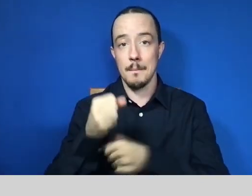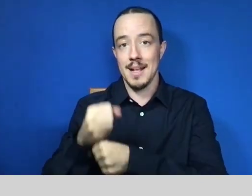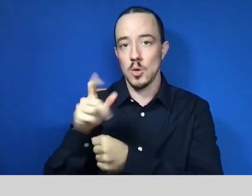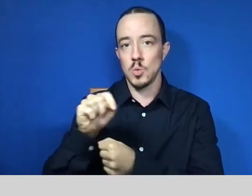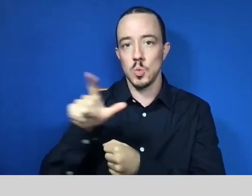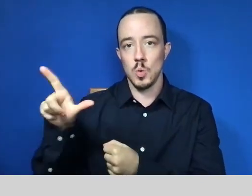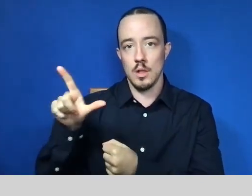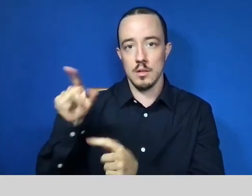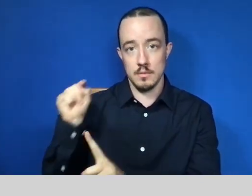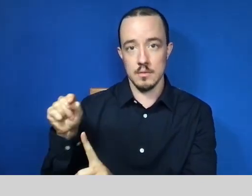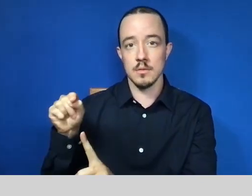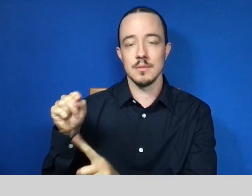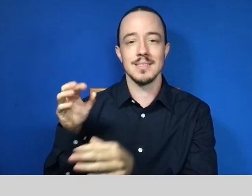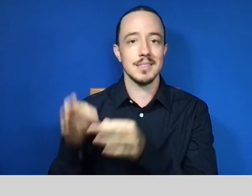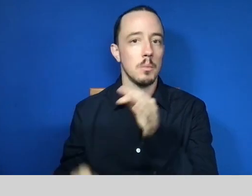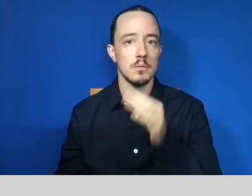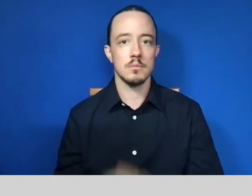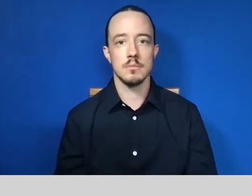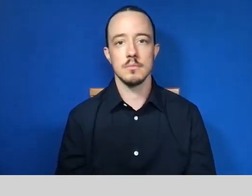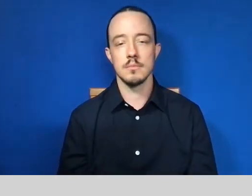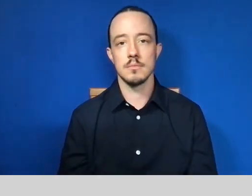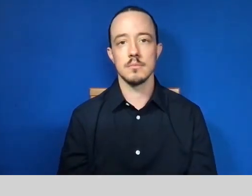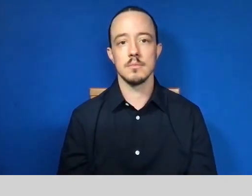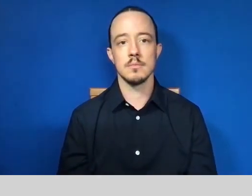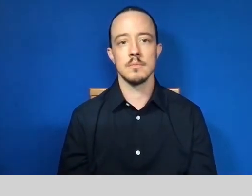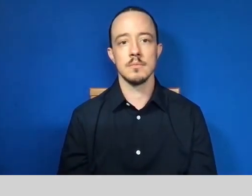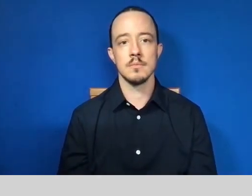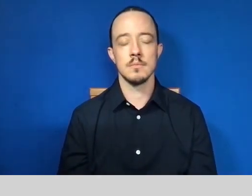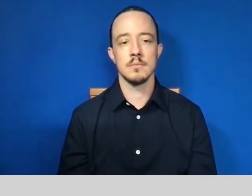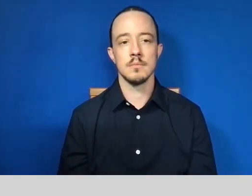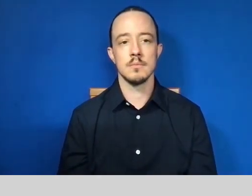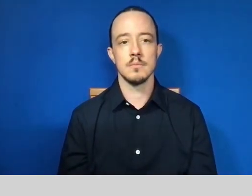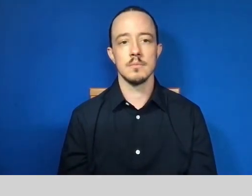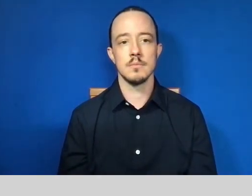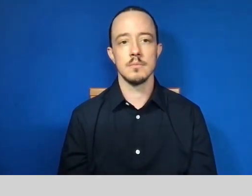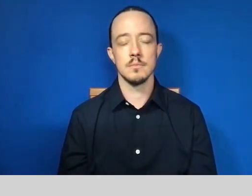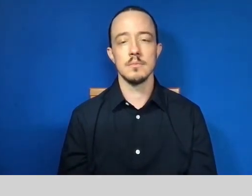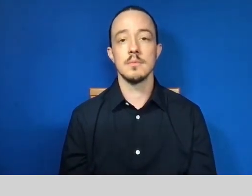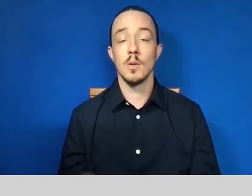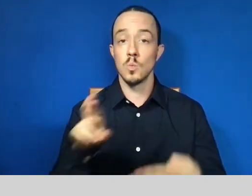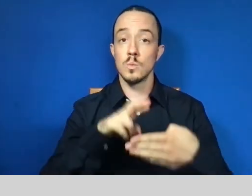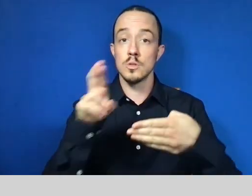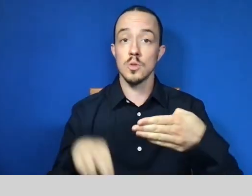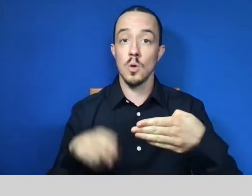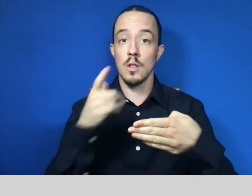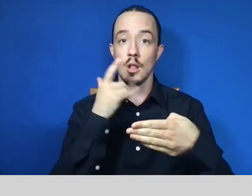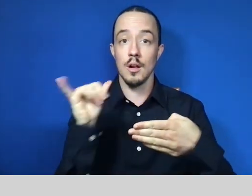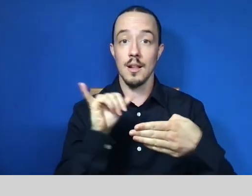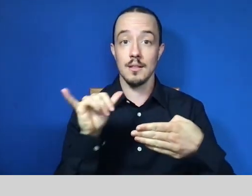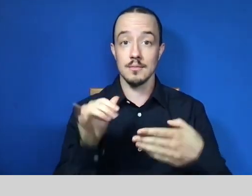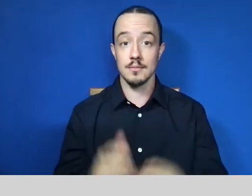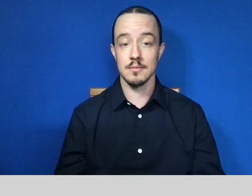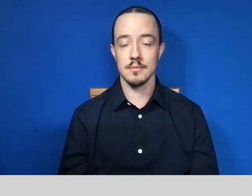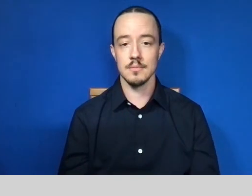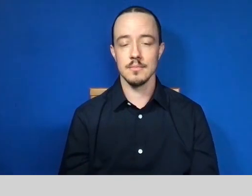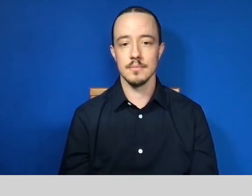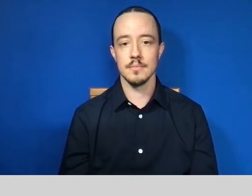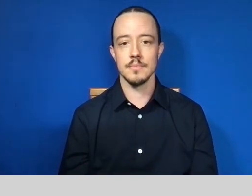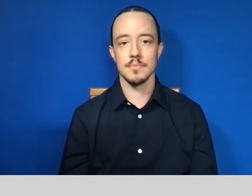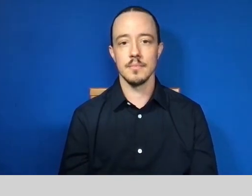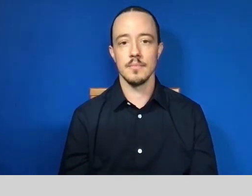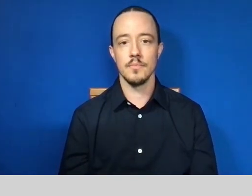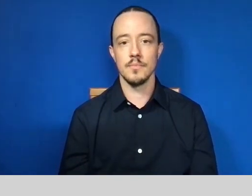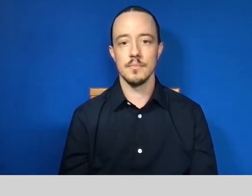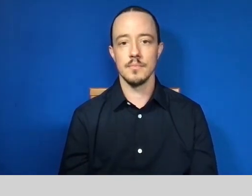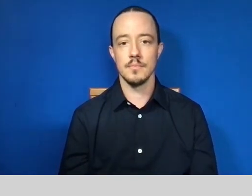tool as simply as that. Let's have a look at what it produces. It produces